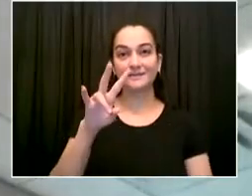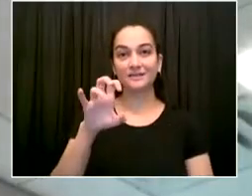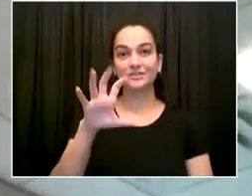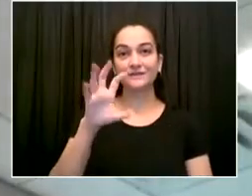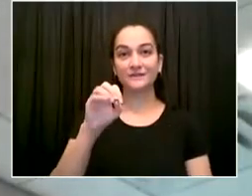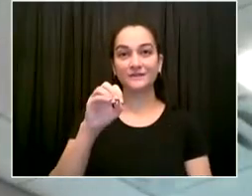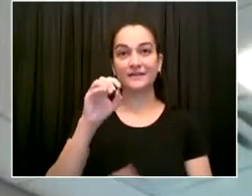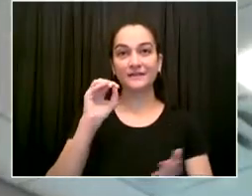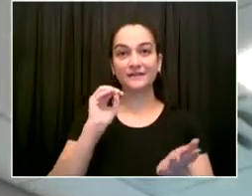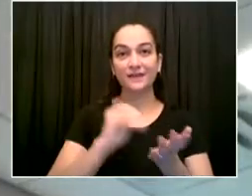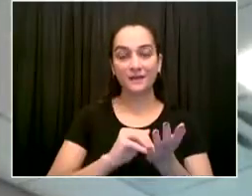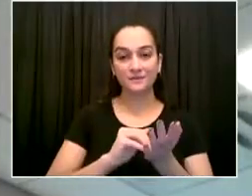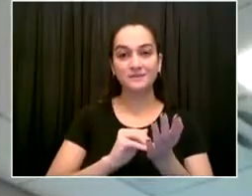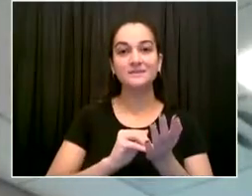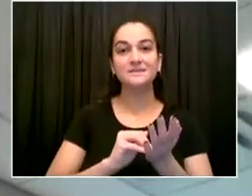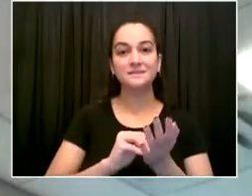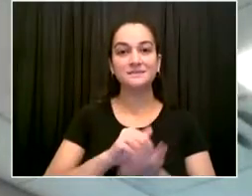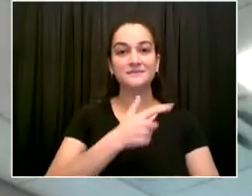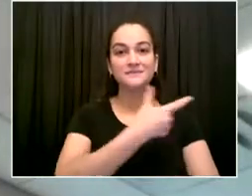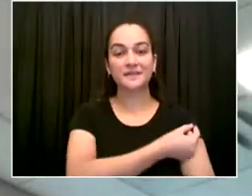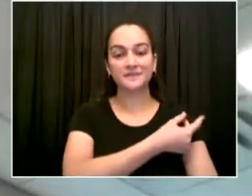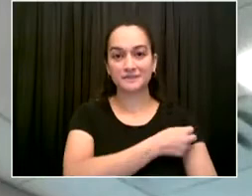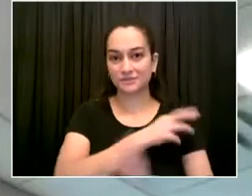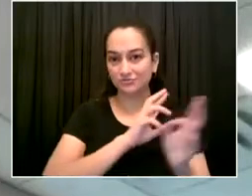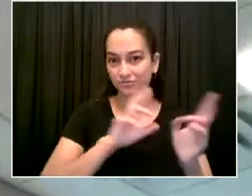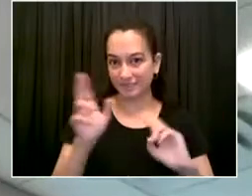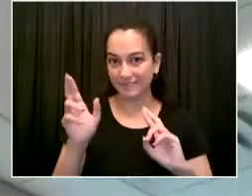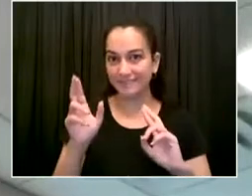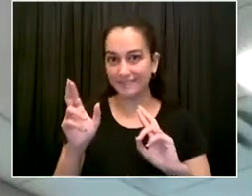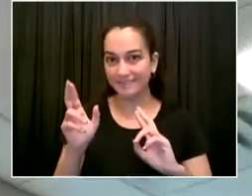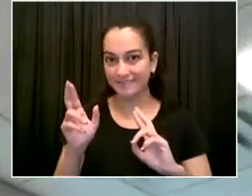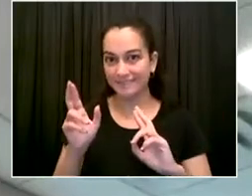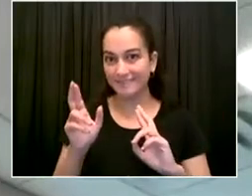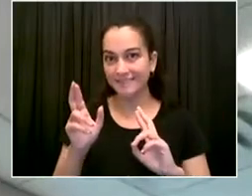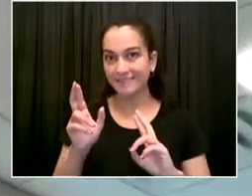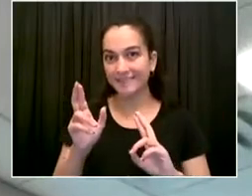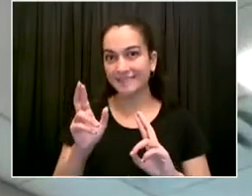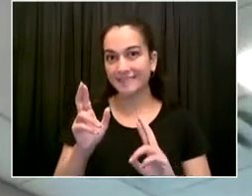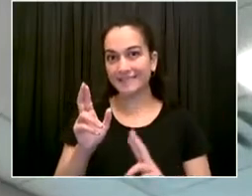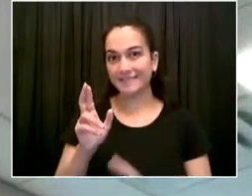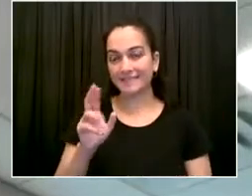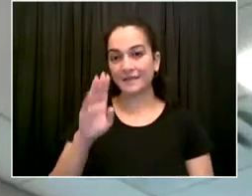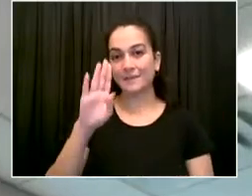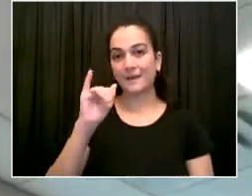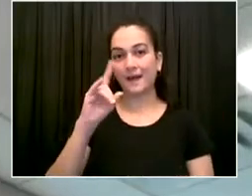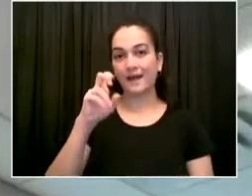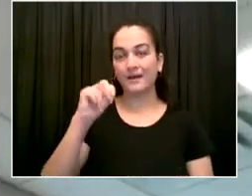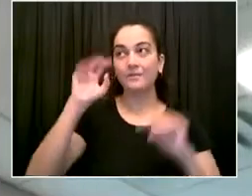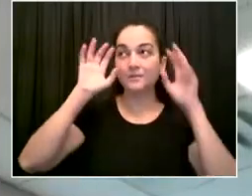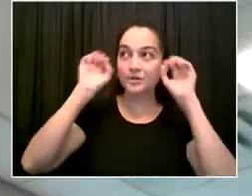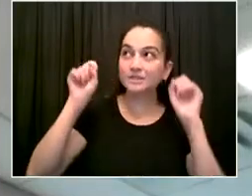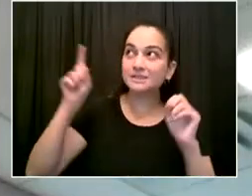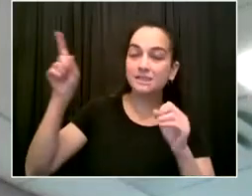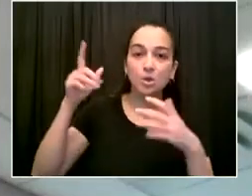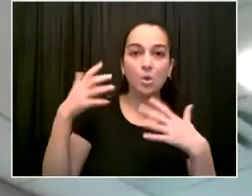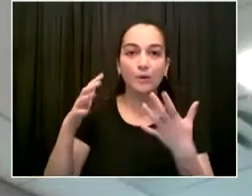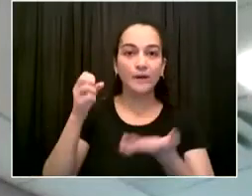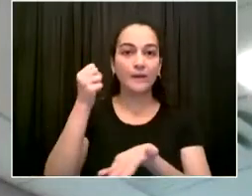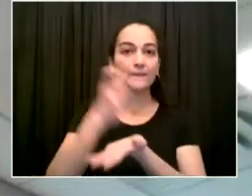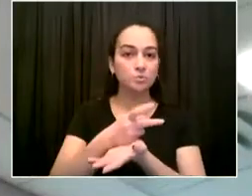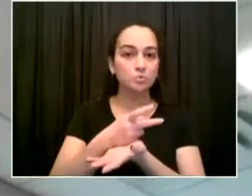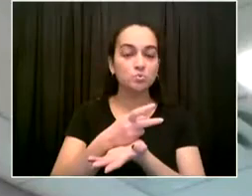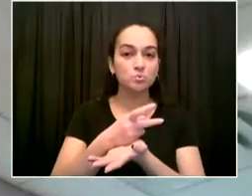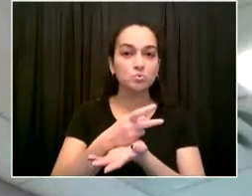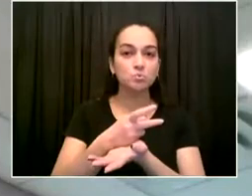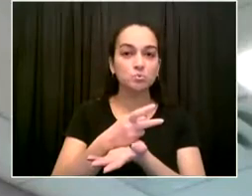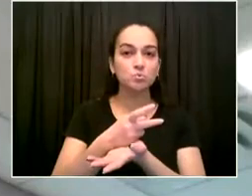weekly. So now that we have the guidance from the Biden administration, and we're looking forward to learning more from them as well, we have the ability, as we've done throughout, to order more